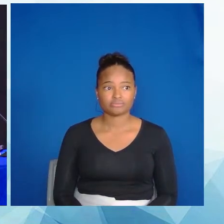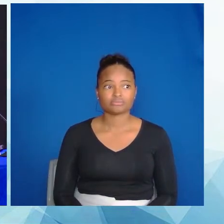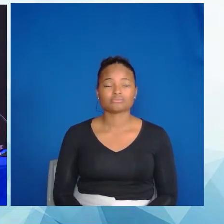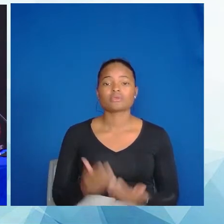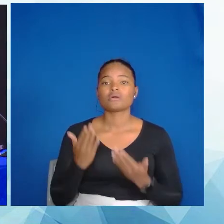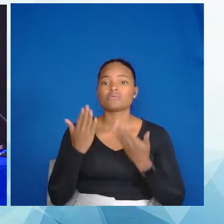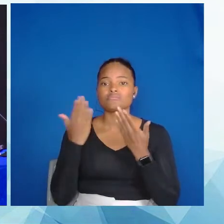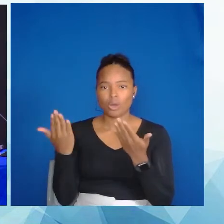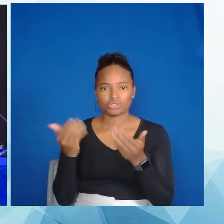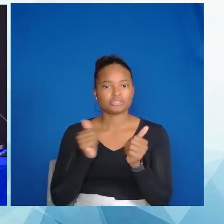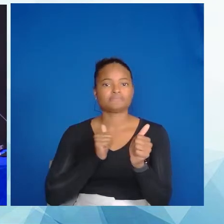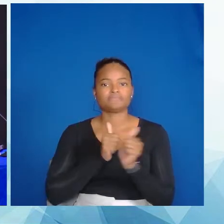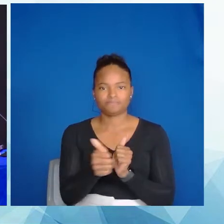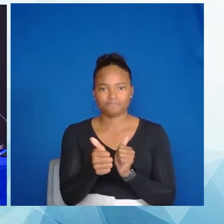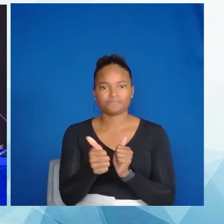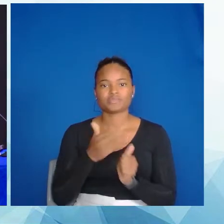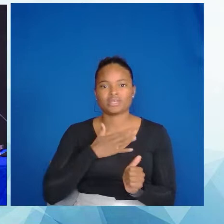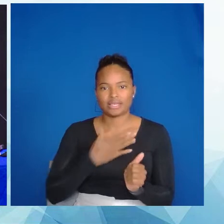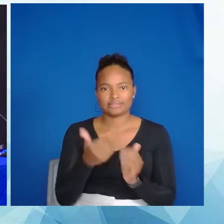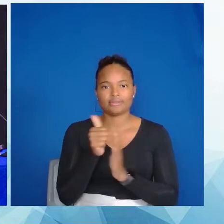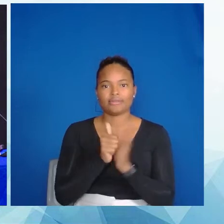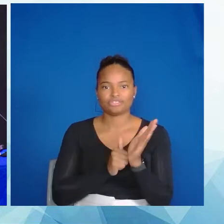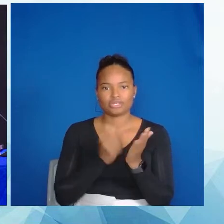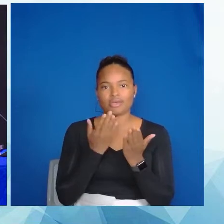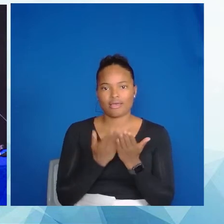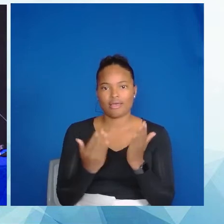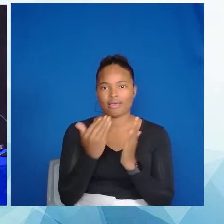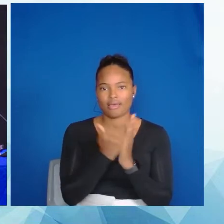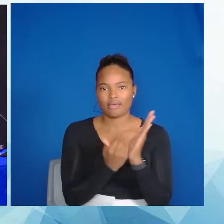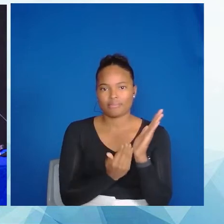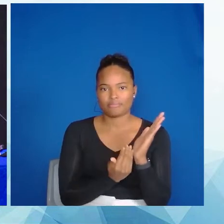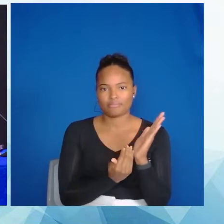Motion carries for consent agenda items